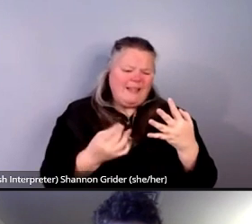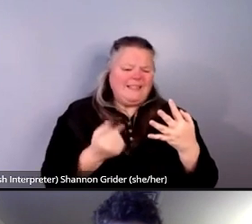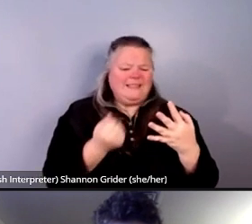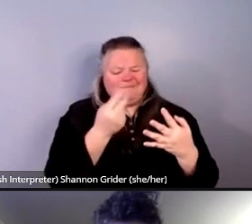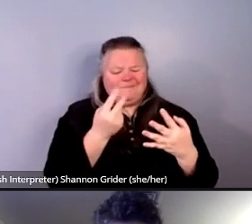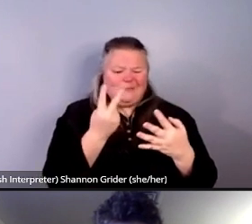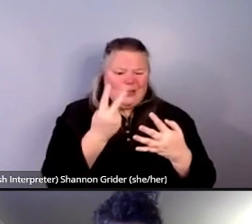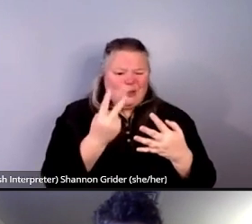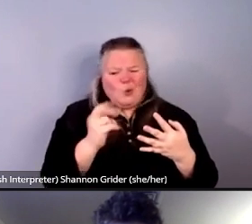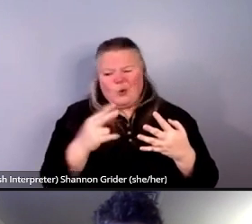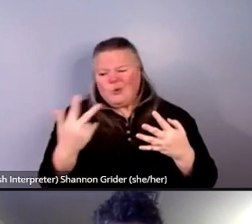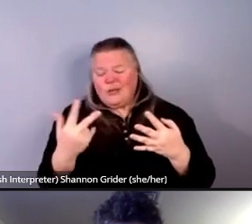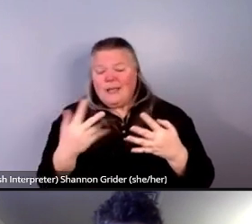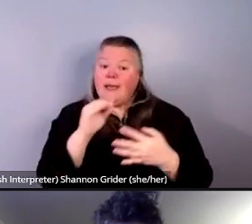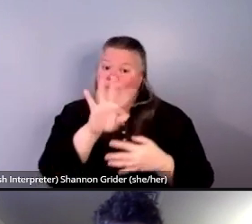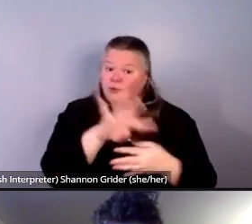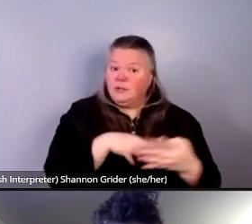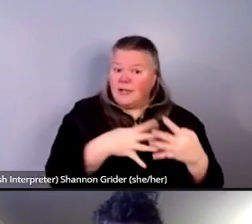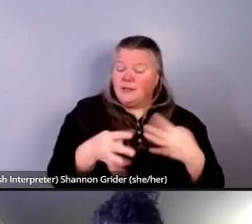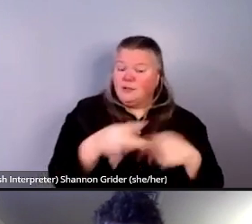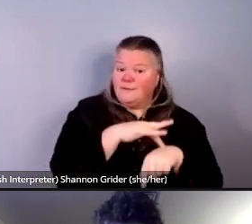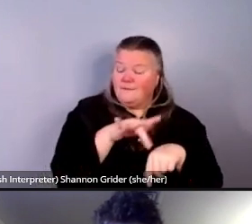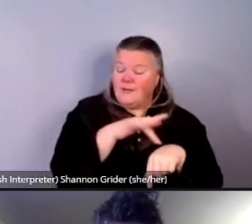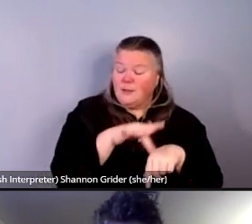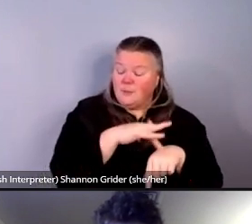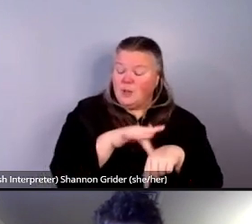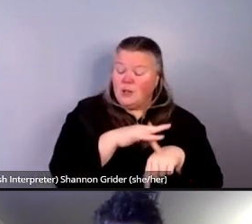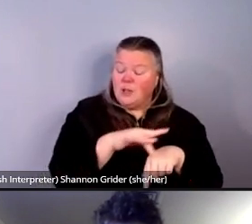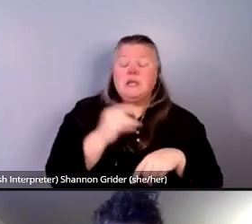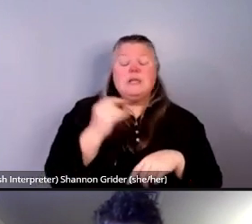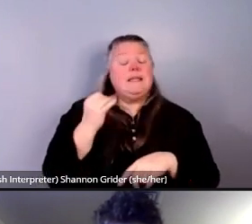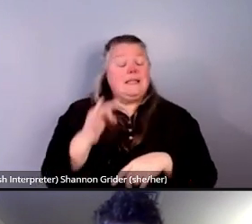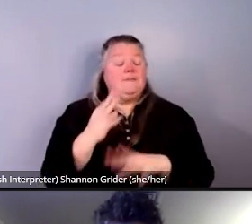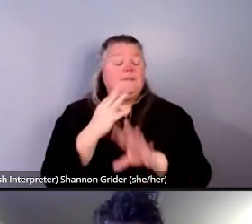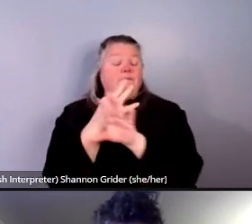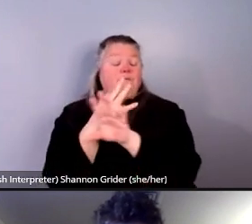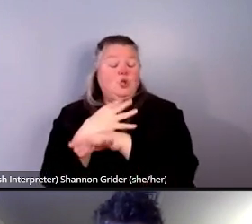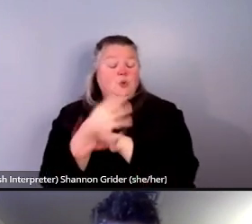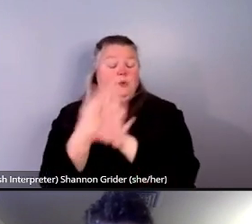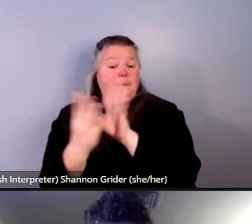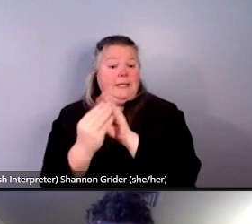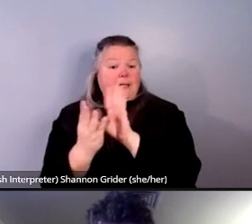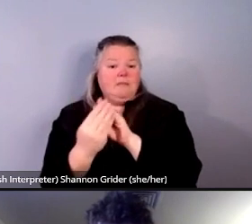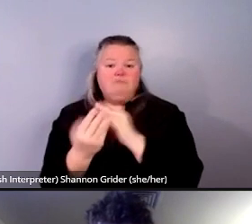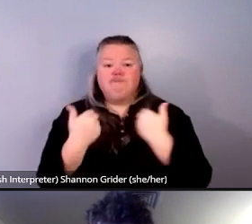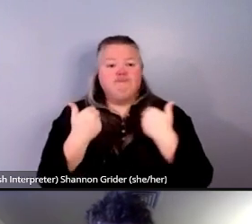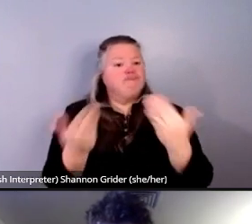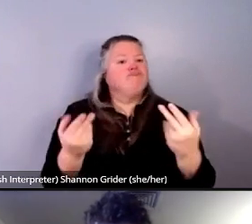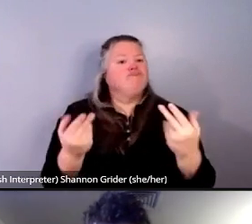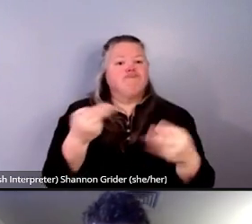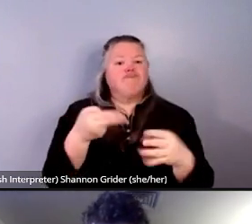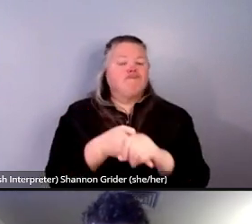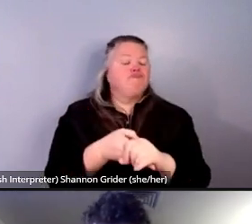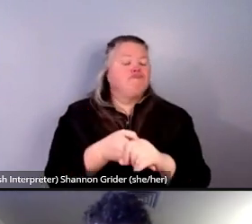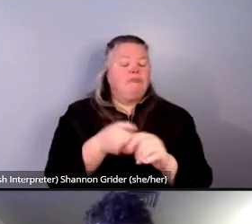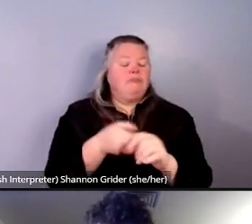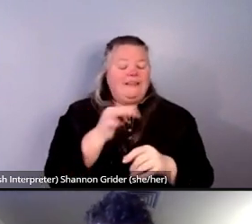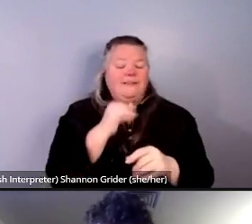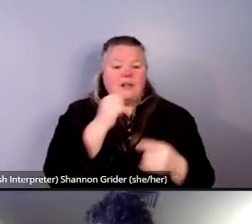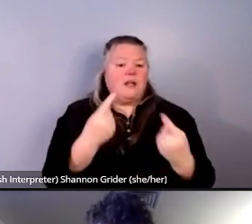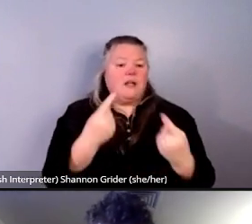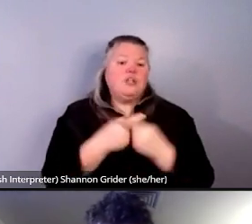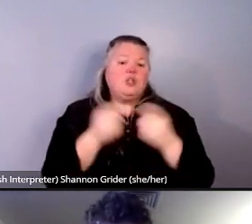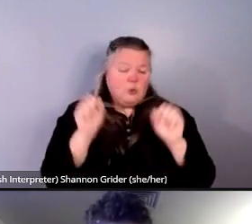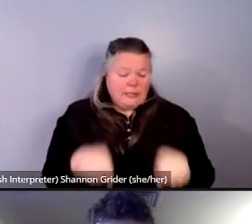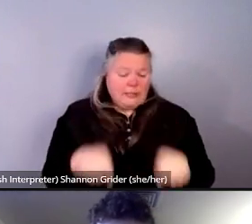your calendar allows it, when the work groups meet in a virtual space, if the meeting dates don't conflict, you can be in more than one